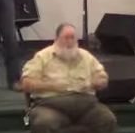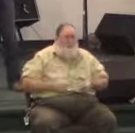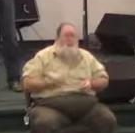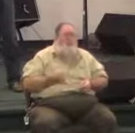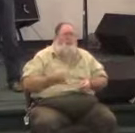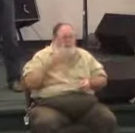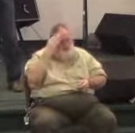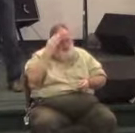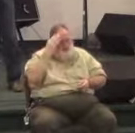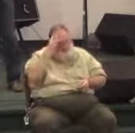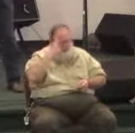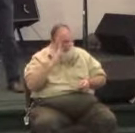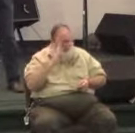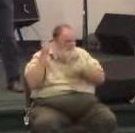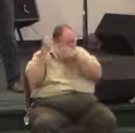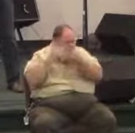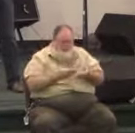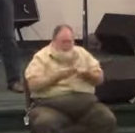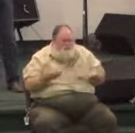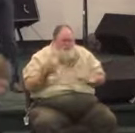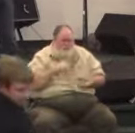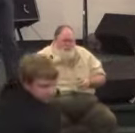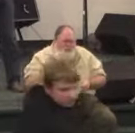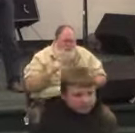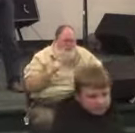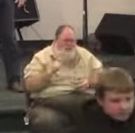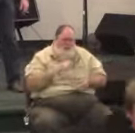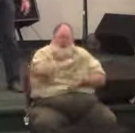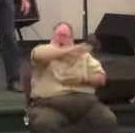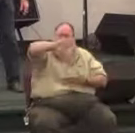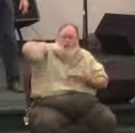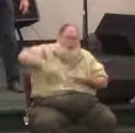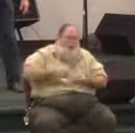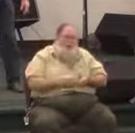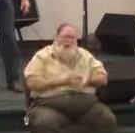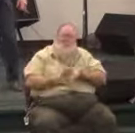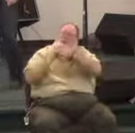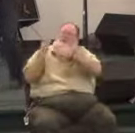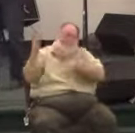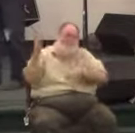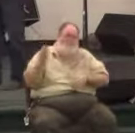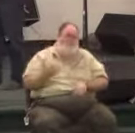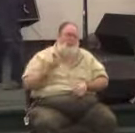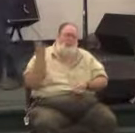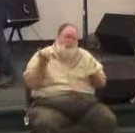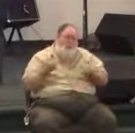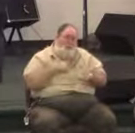heat. We know that He's provided all that, and it's all His, and He wants us to prosper.